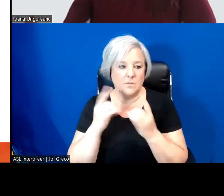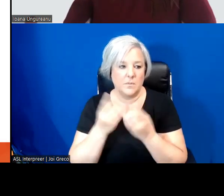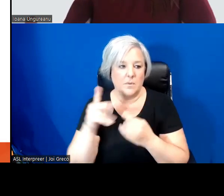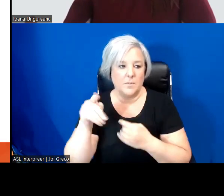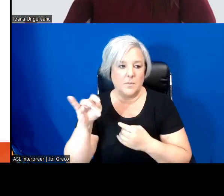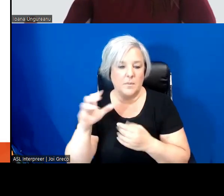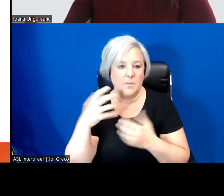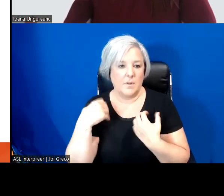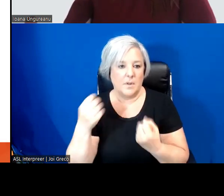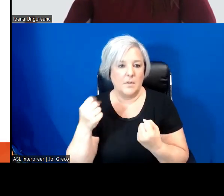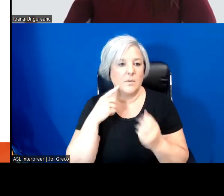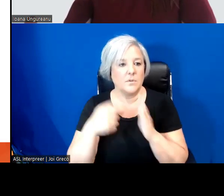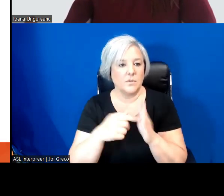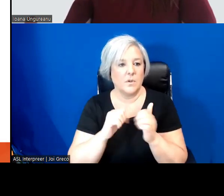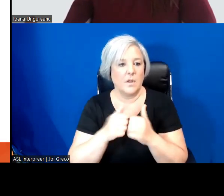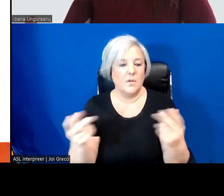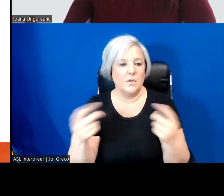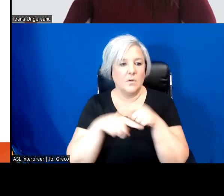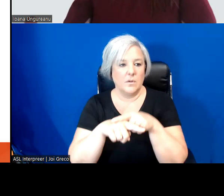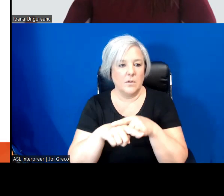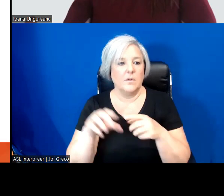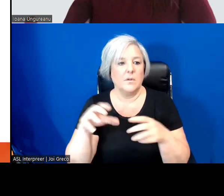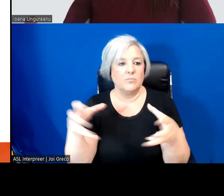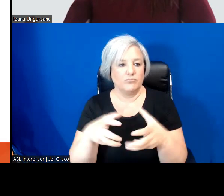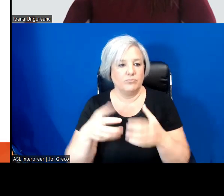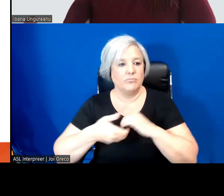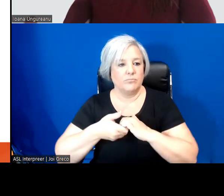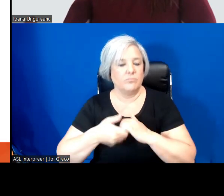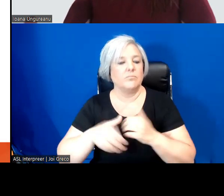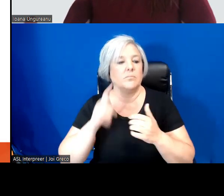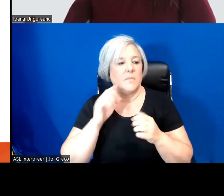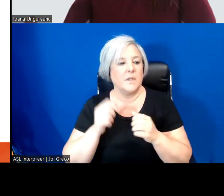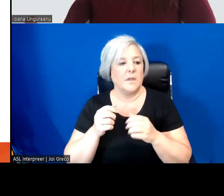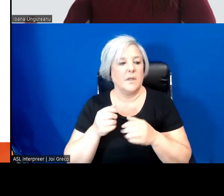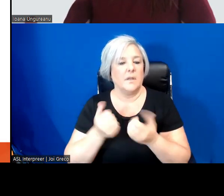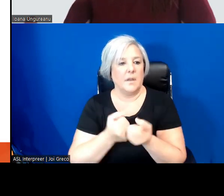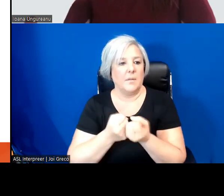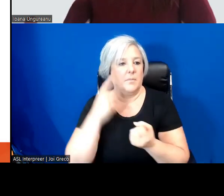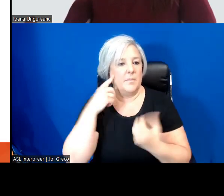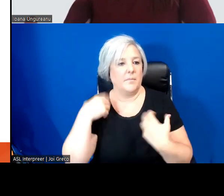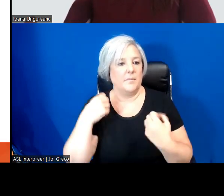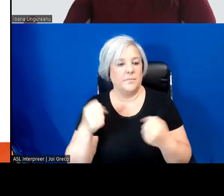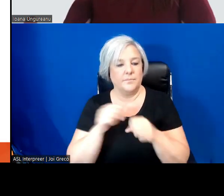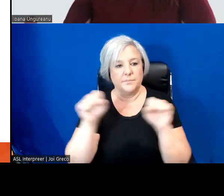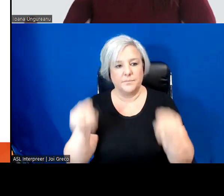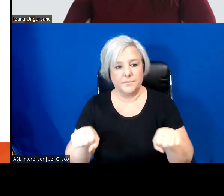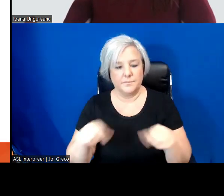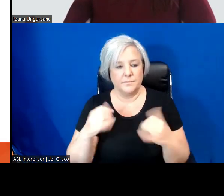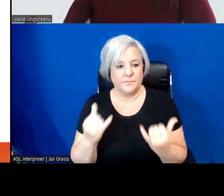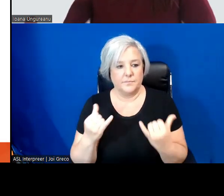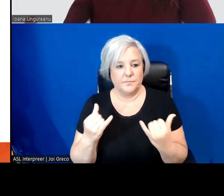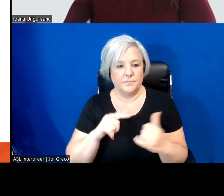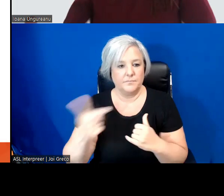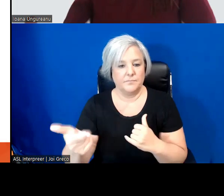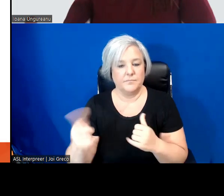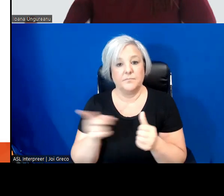this will show you how cross-sector collaborations can be used to address comprehensive youth mental health systems. And at this time, I will turn it over